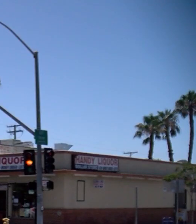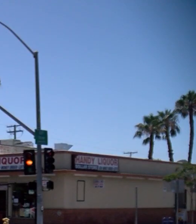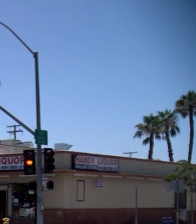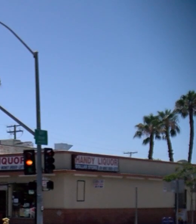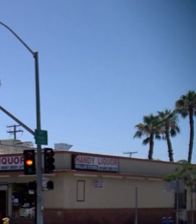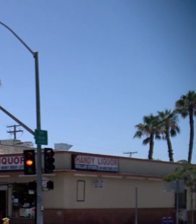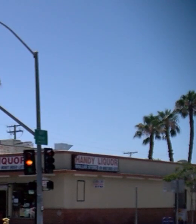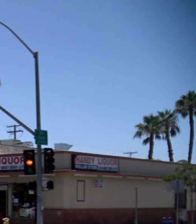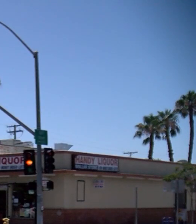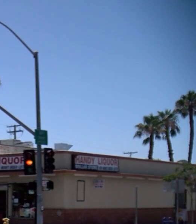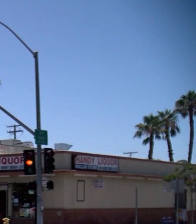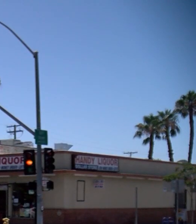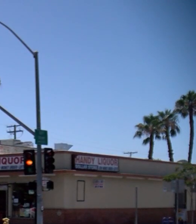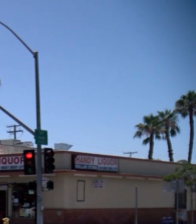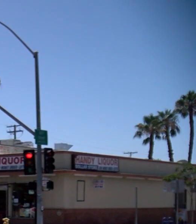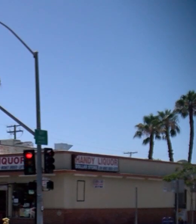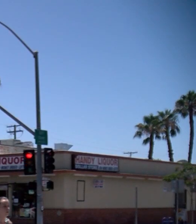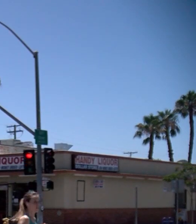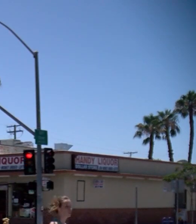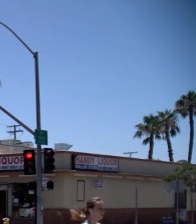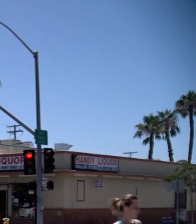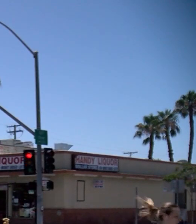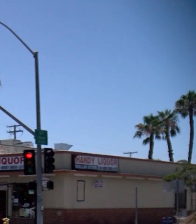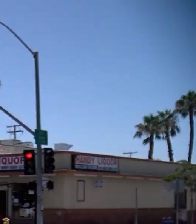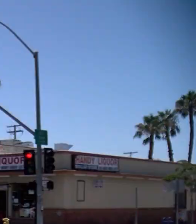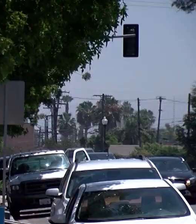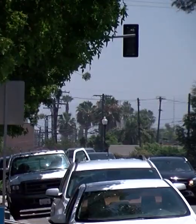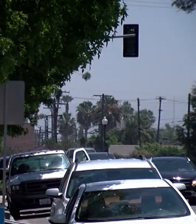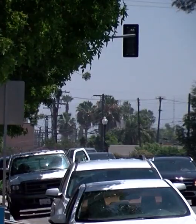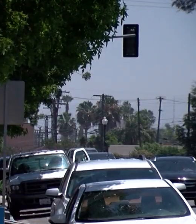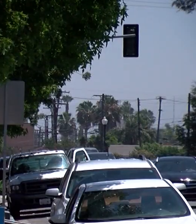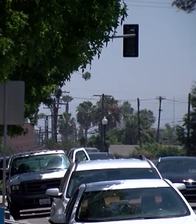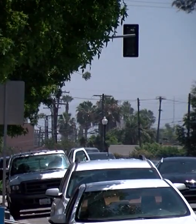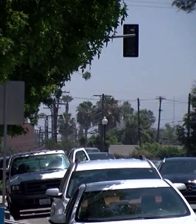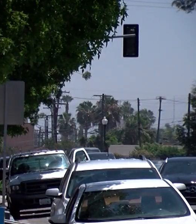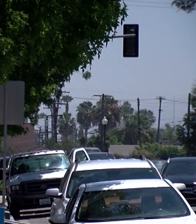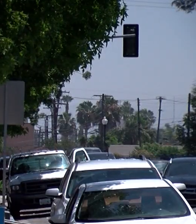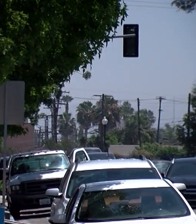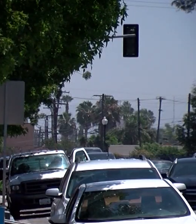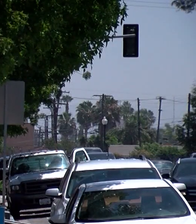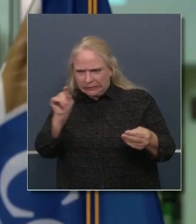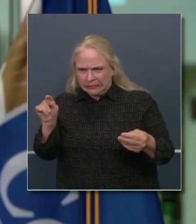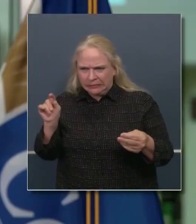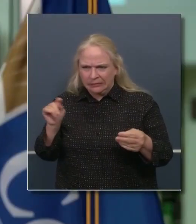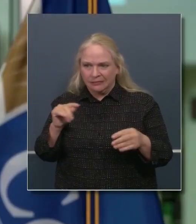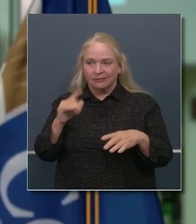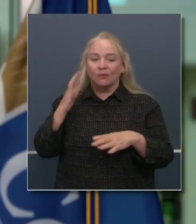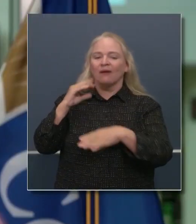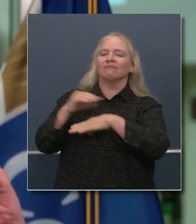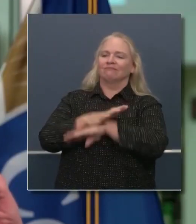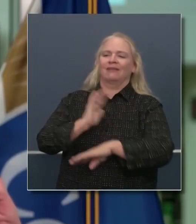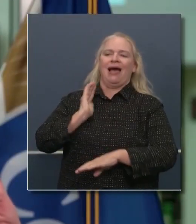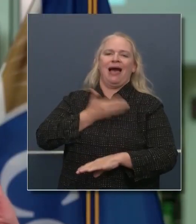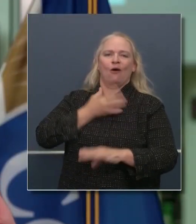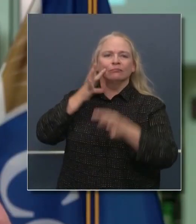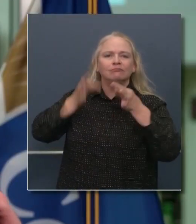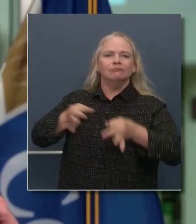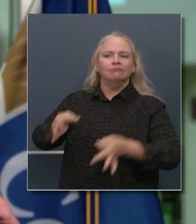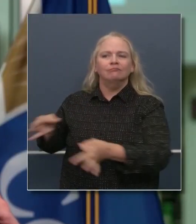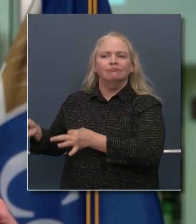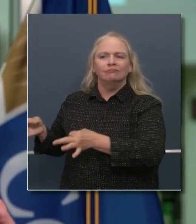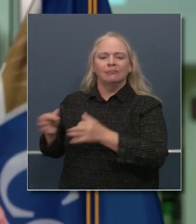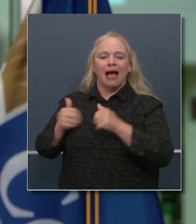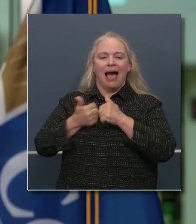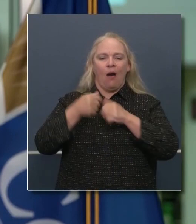towards opening or closing businesses, but rather fluctuate depending on the course of the pandemic. Not on,